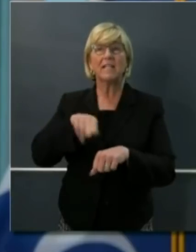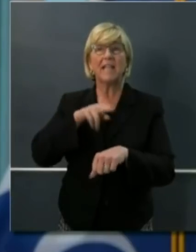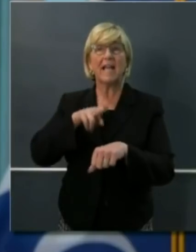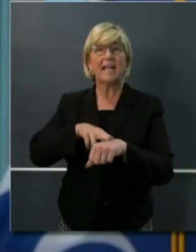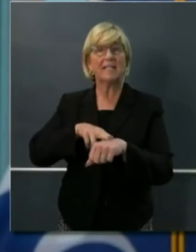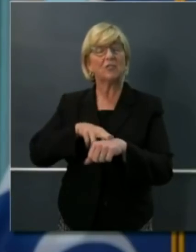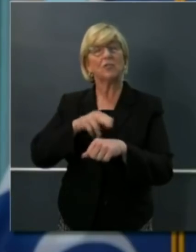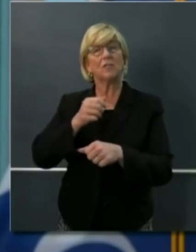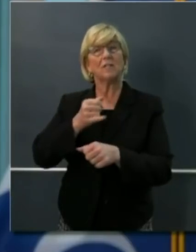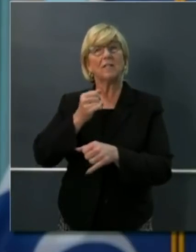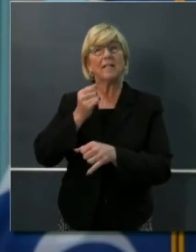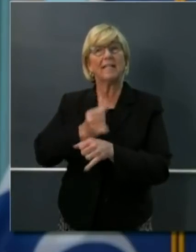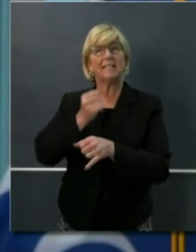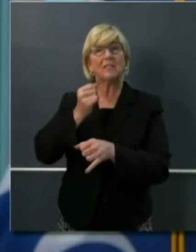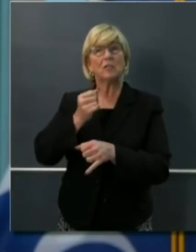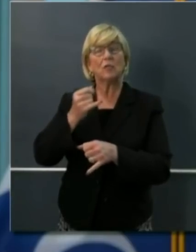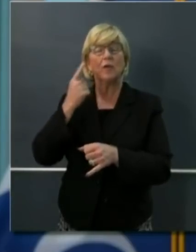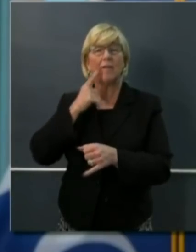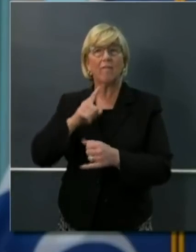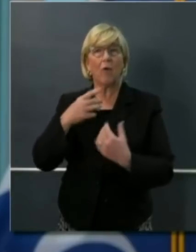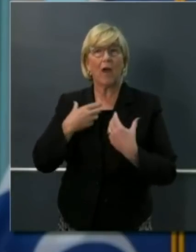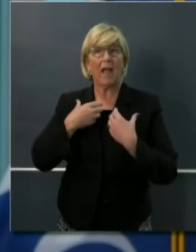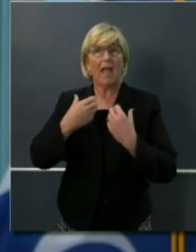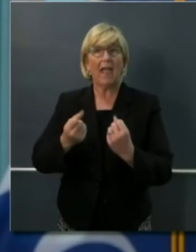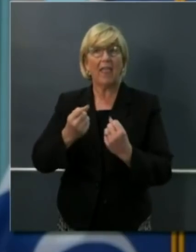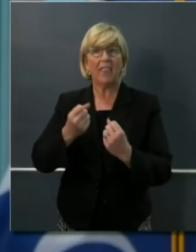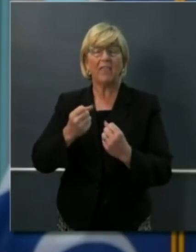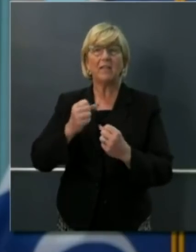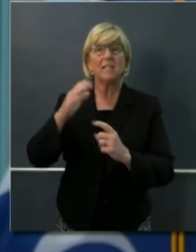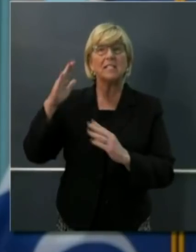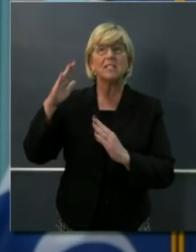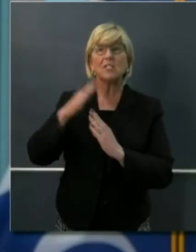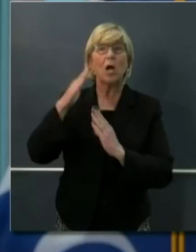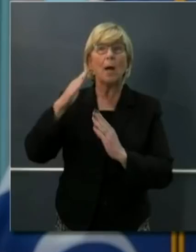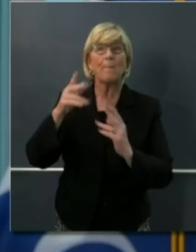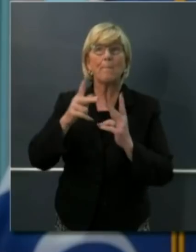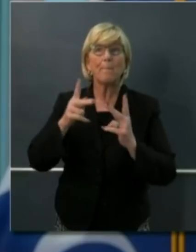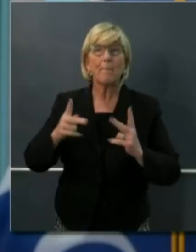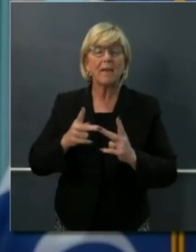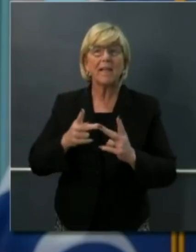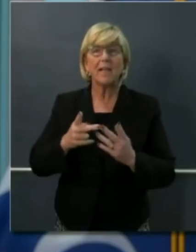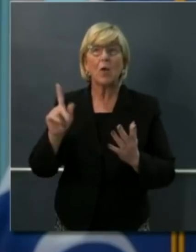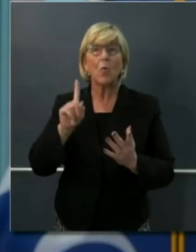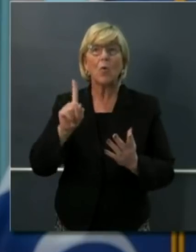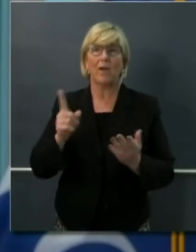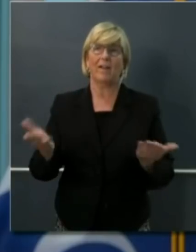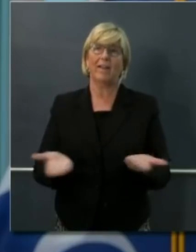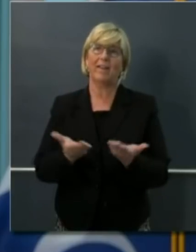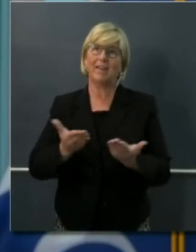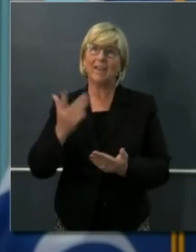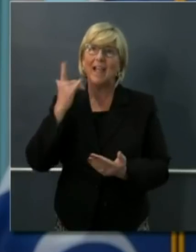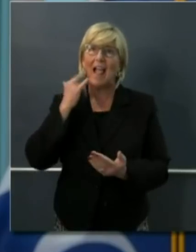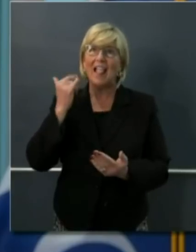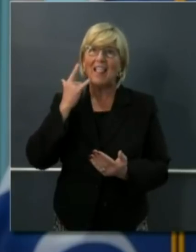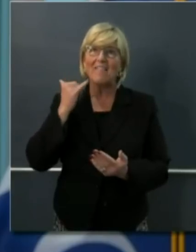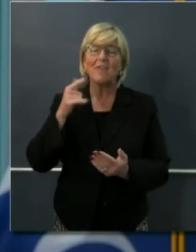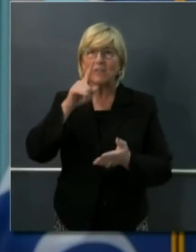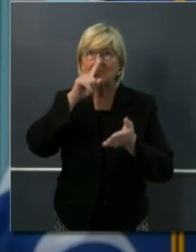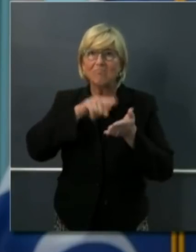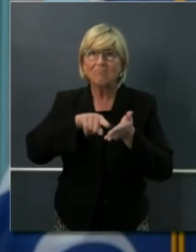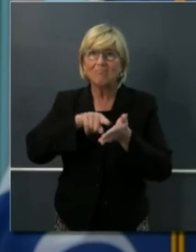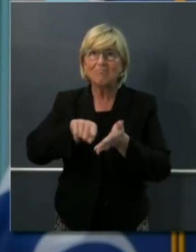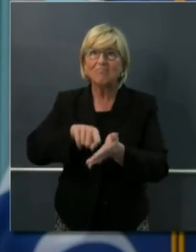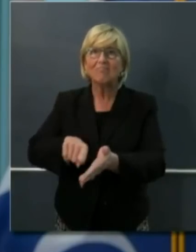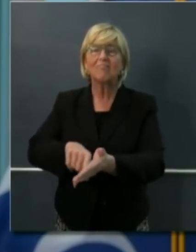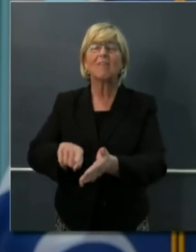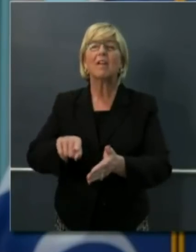10 funded NIH sites are in the state of California. We are blessed and endowed with some of the finest research institutions